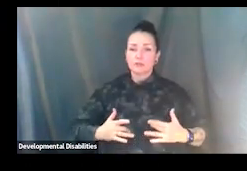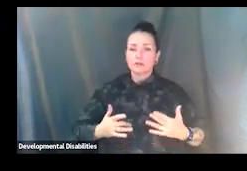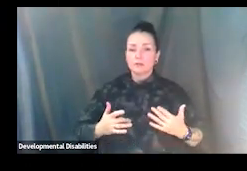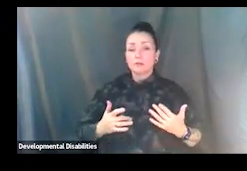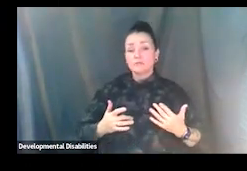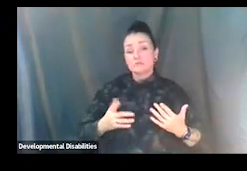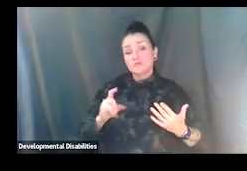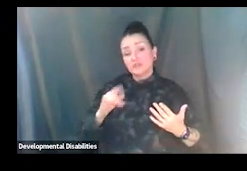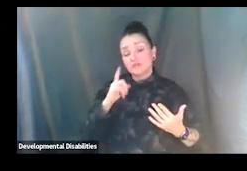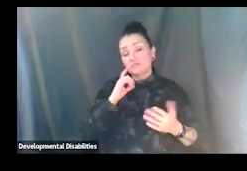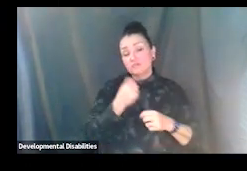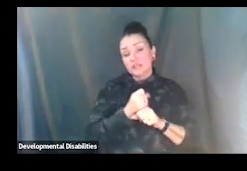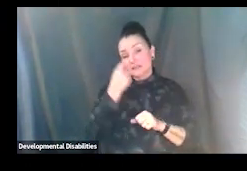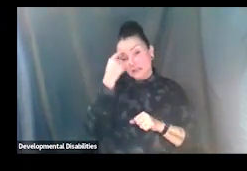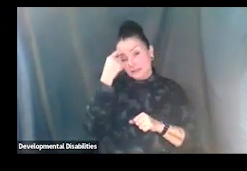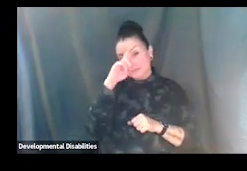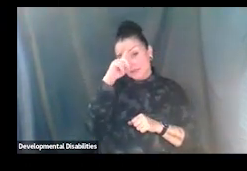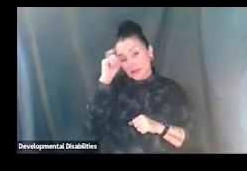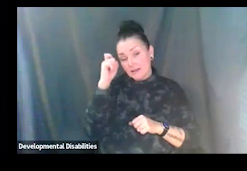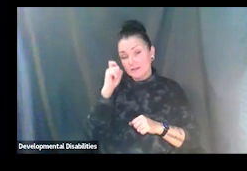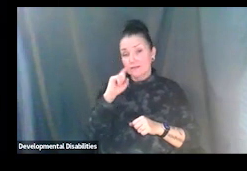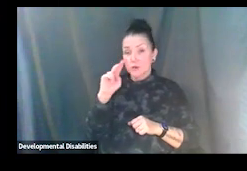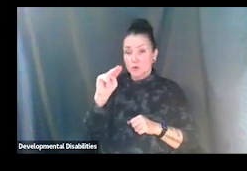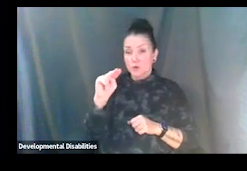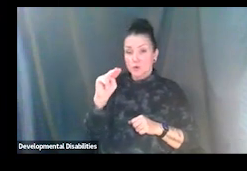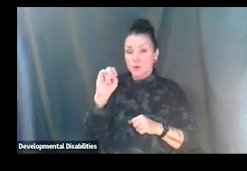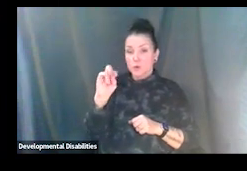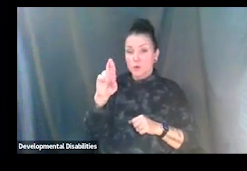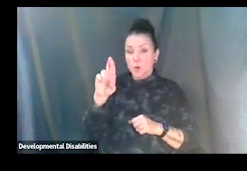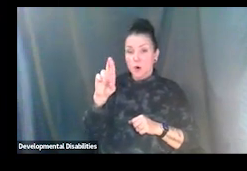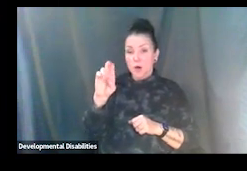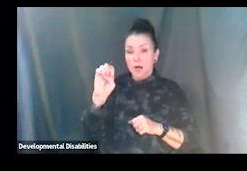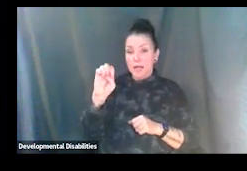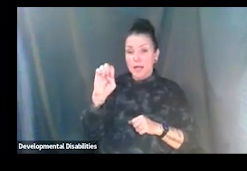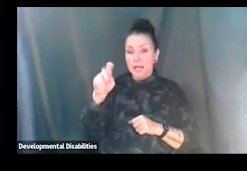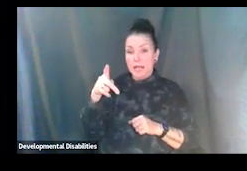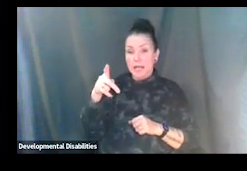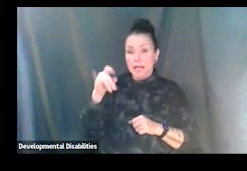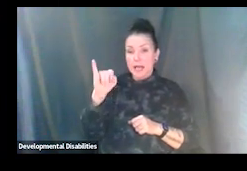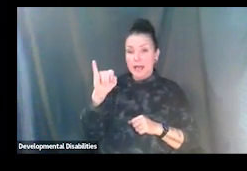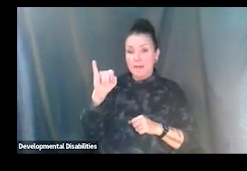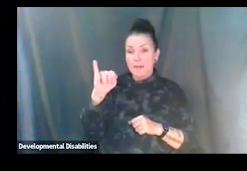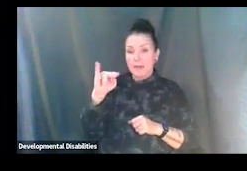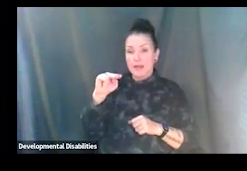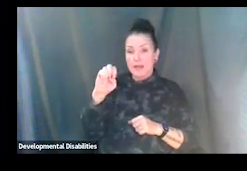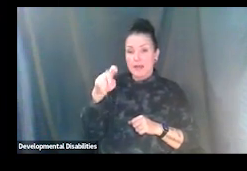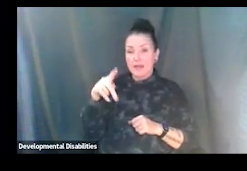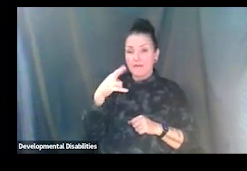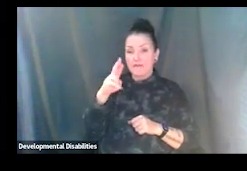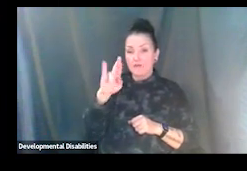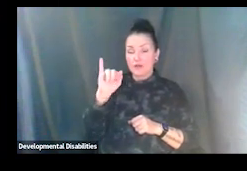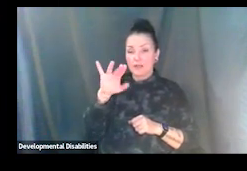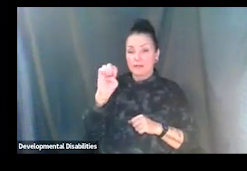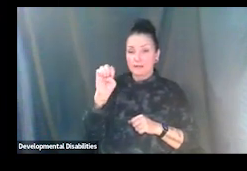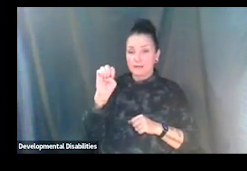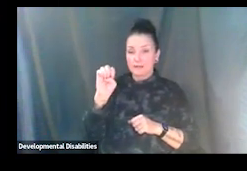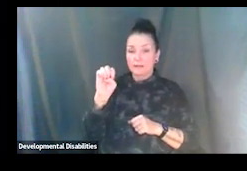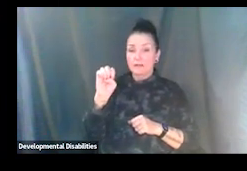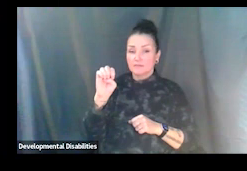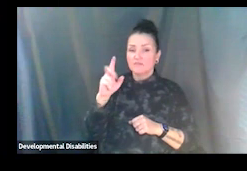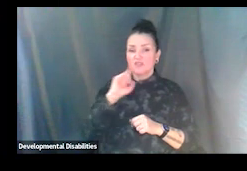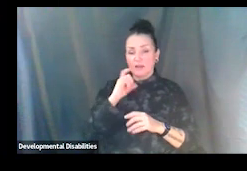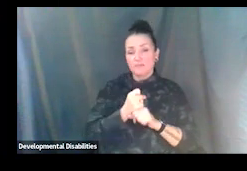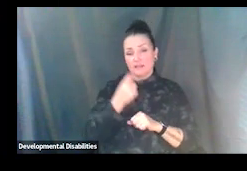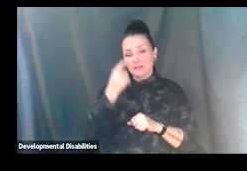of norepinephrine, which is how the tricyclic antidepressants work. But studies done, and it was created, I think, in the 60s. And so studies at the